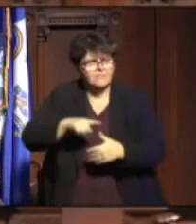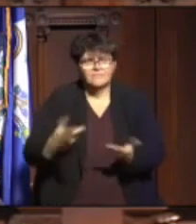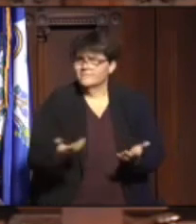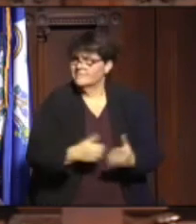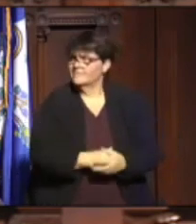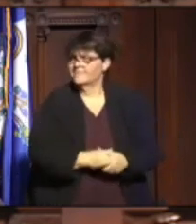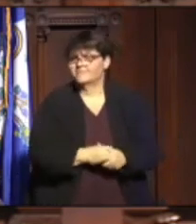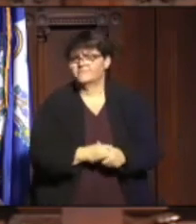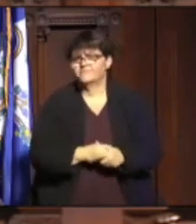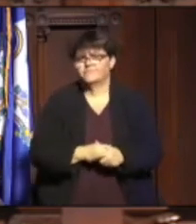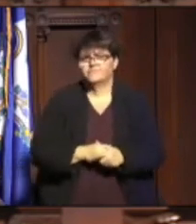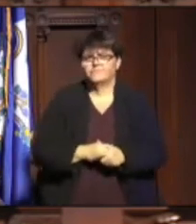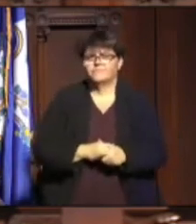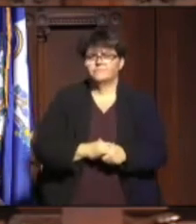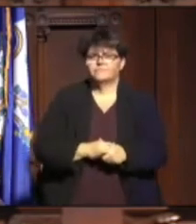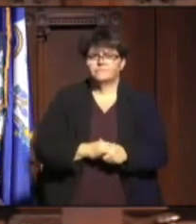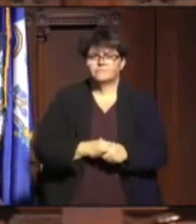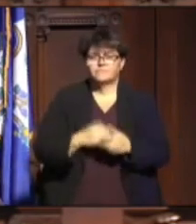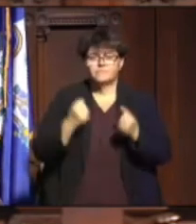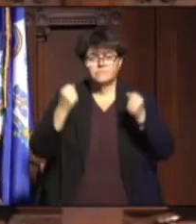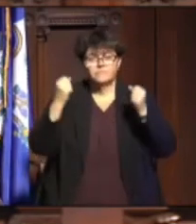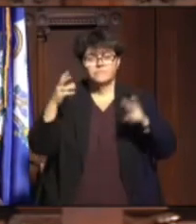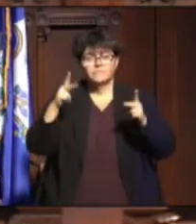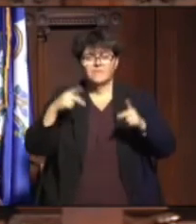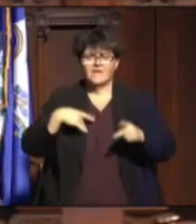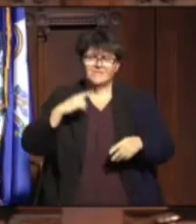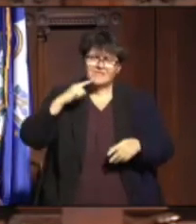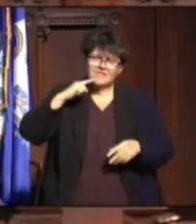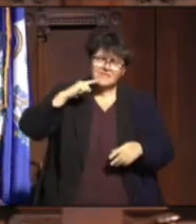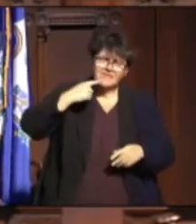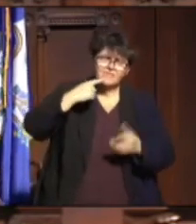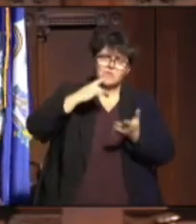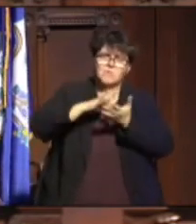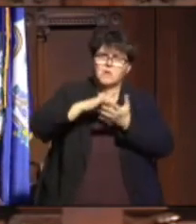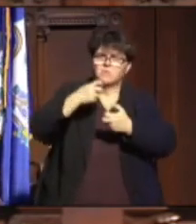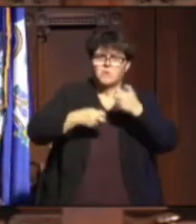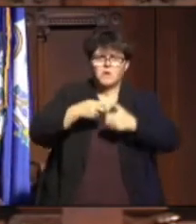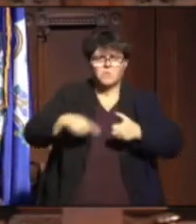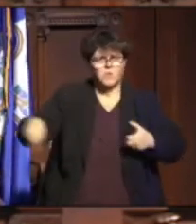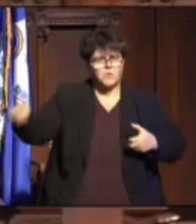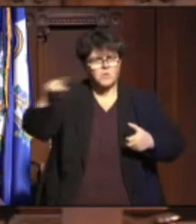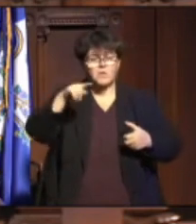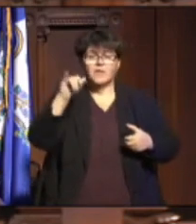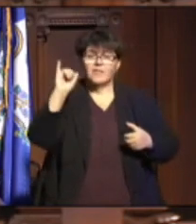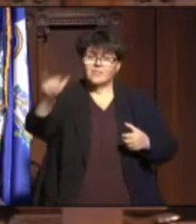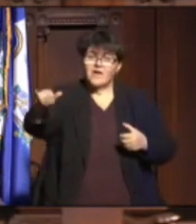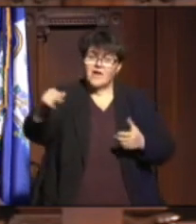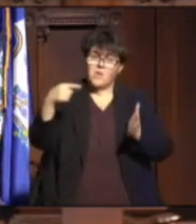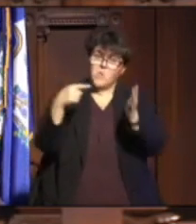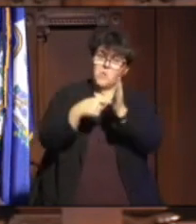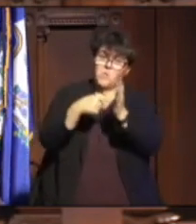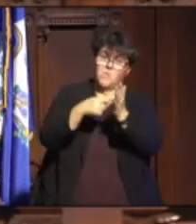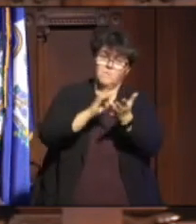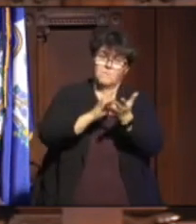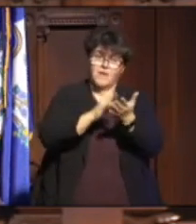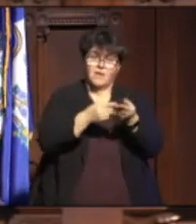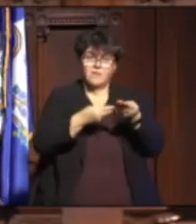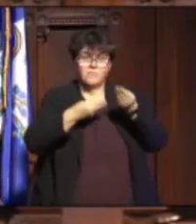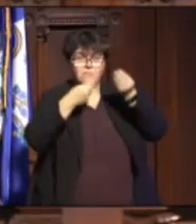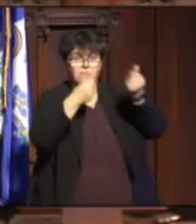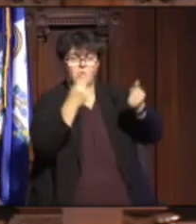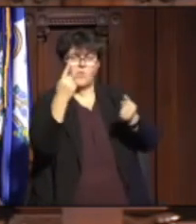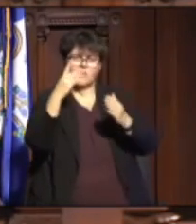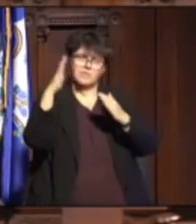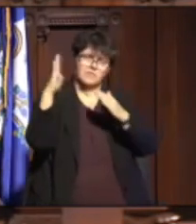problems. Medical debt is the leading cause of bankruptcy in our country, leading cause of bankruptcy in our state. And it hangs like a